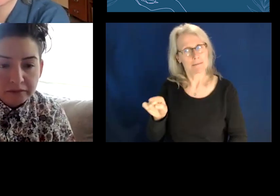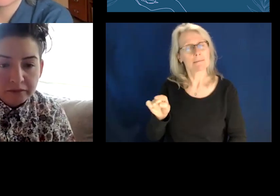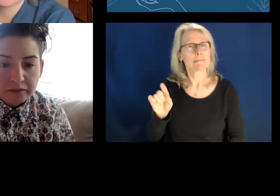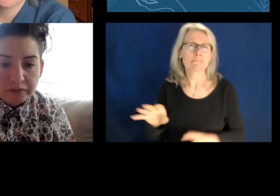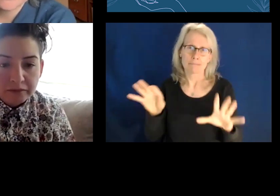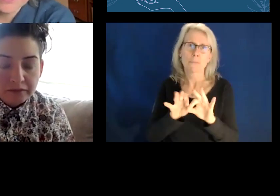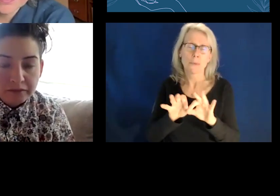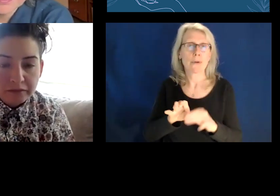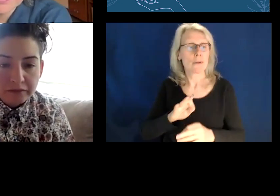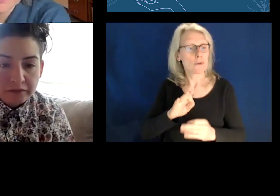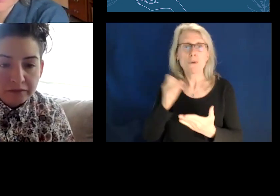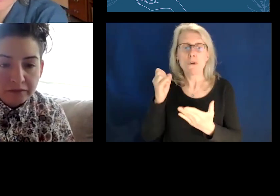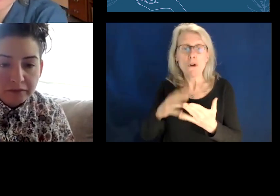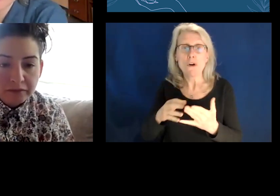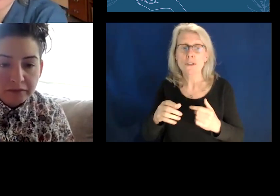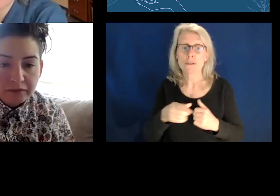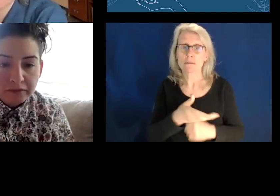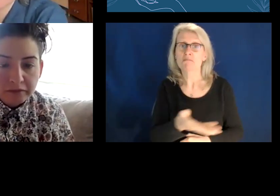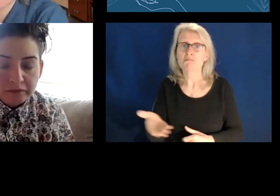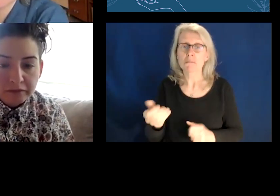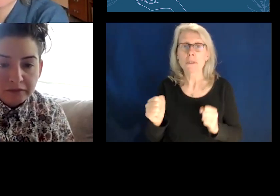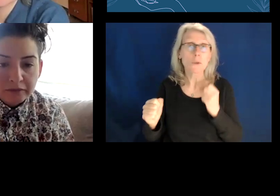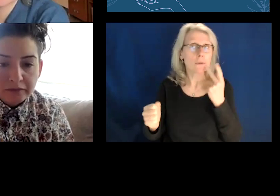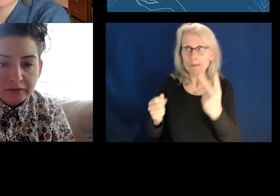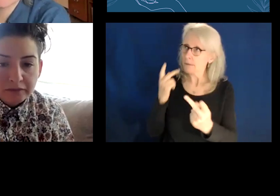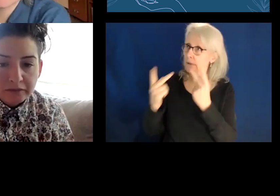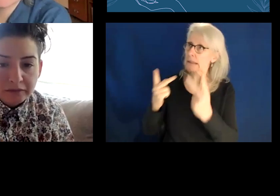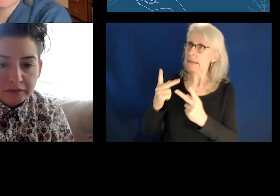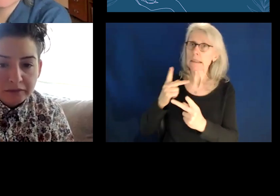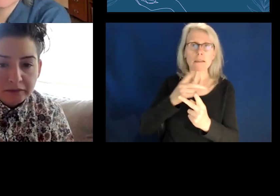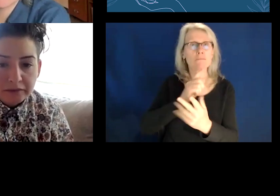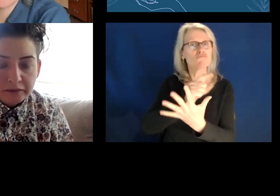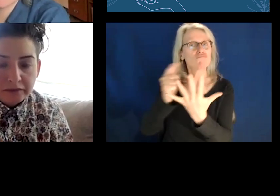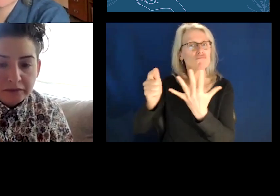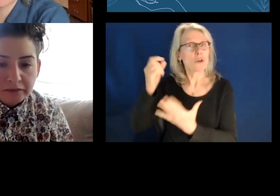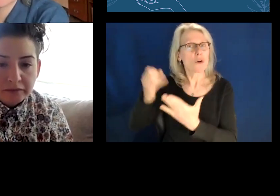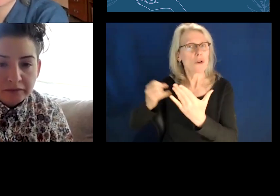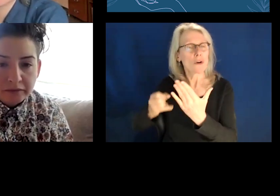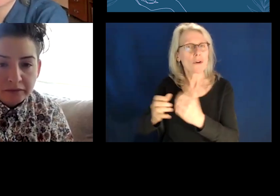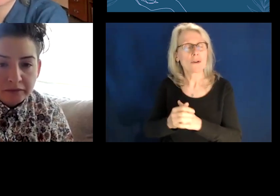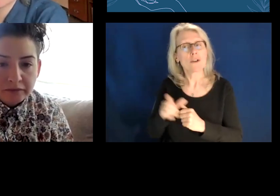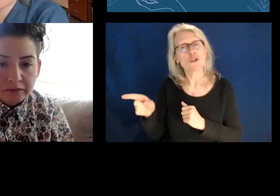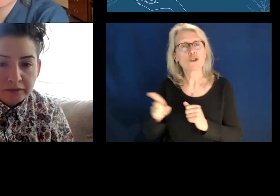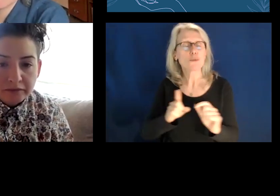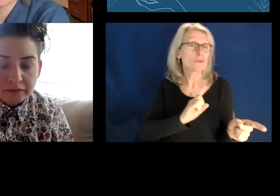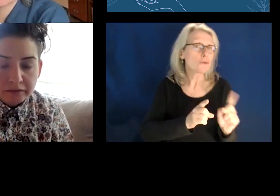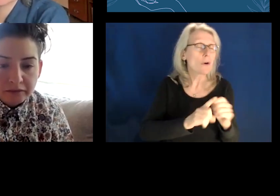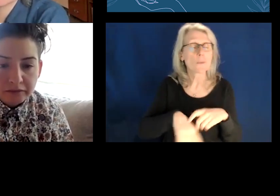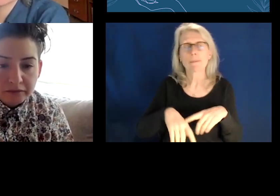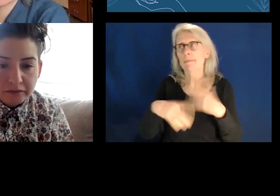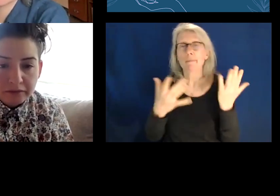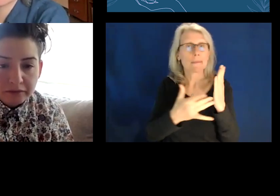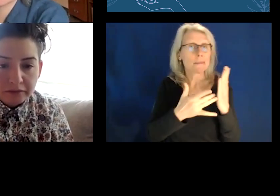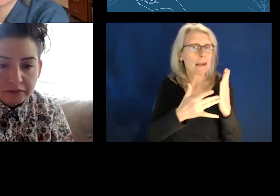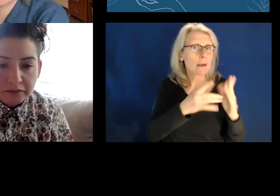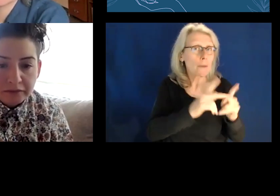and all the artists got opportunities to see each other's pieces, to talk to each other, to, like, kind of casually, you know, between tech